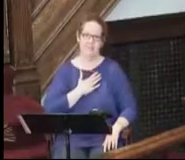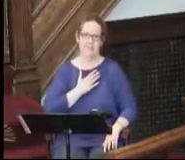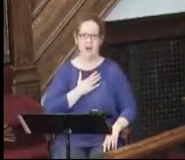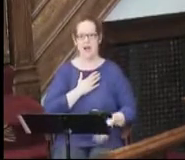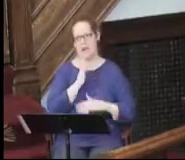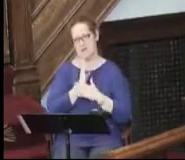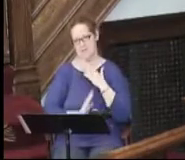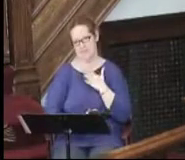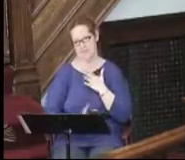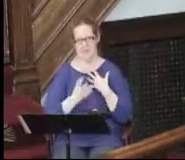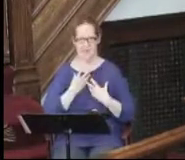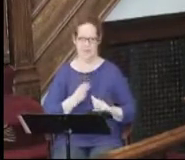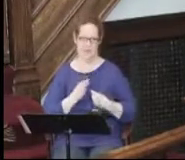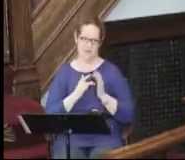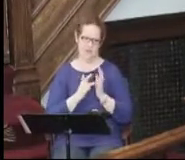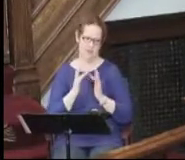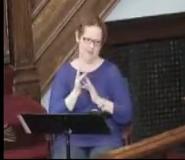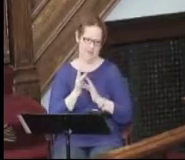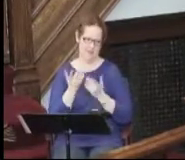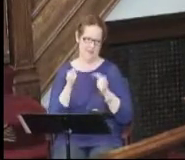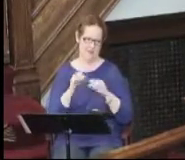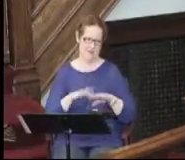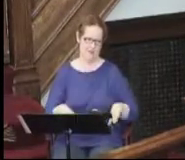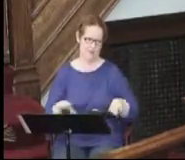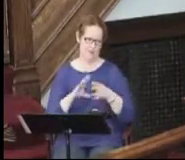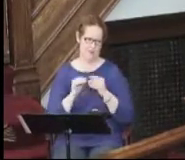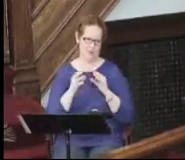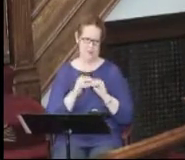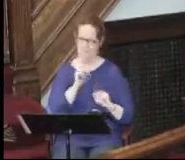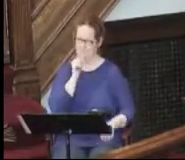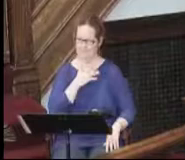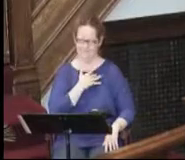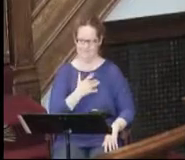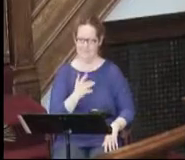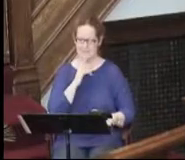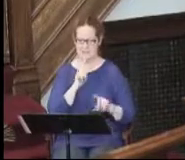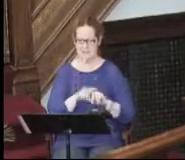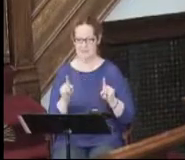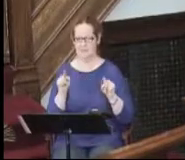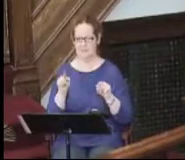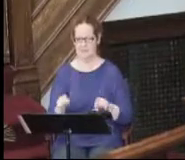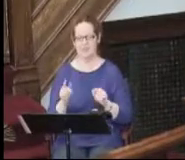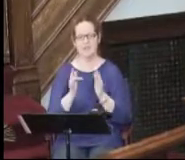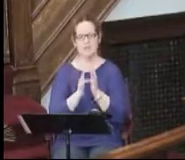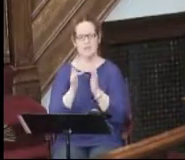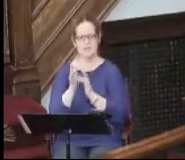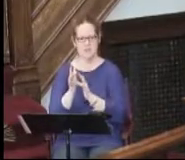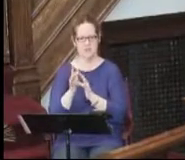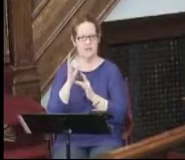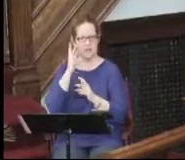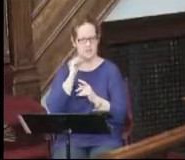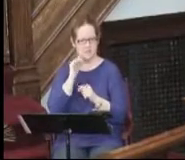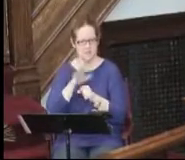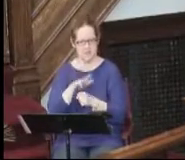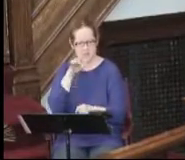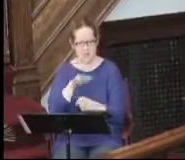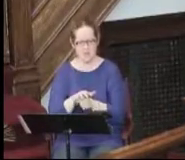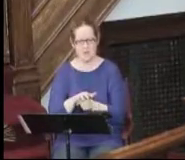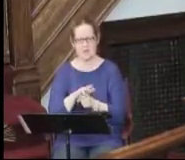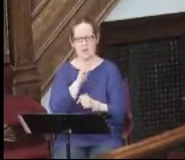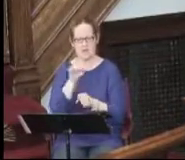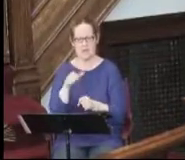mild, gentle Jesus of children's stories. Jesus experienced anger and all of the